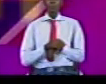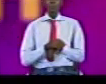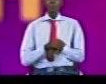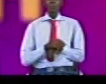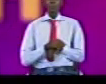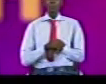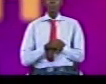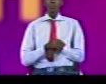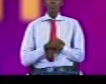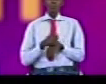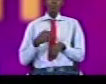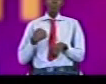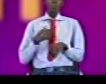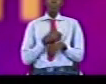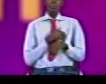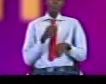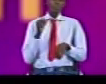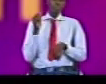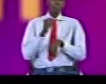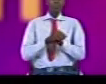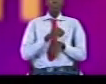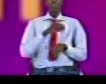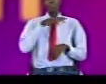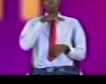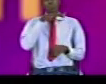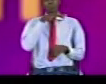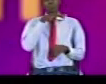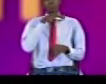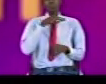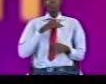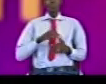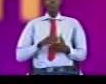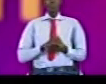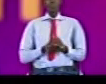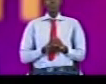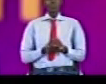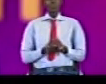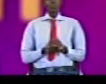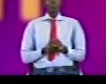We overcome defilement and derailment.